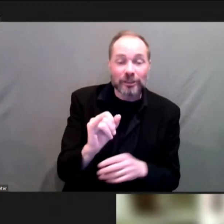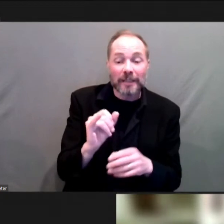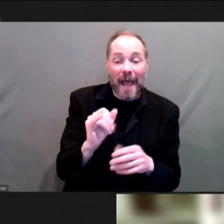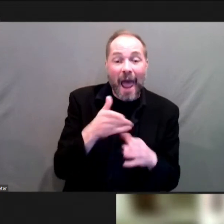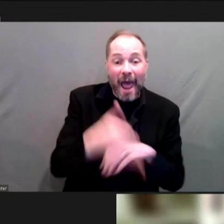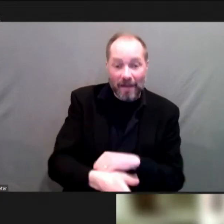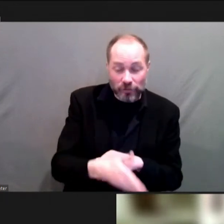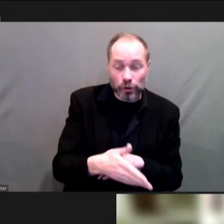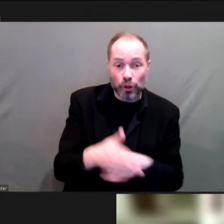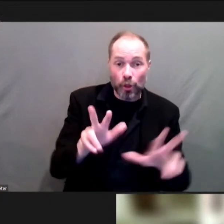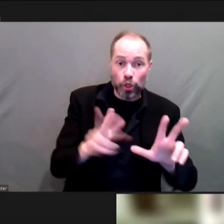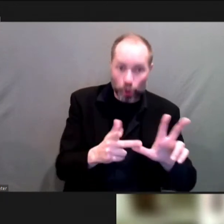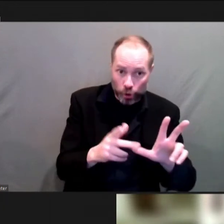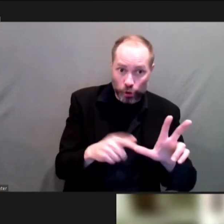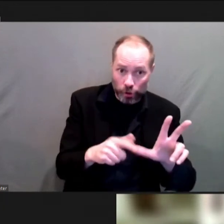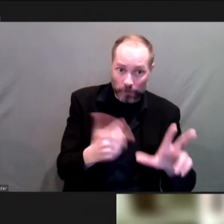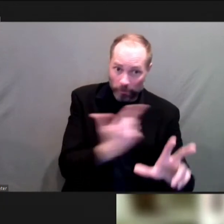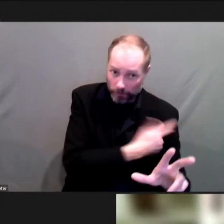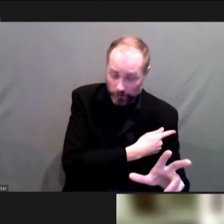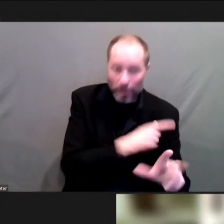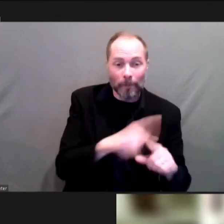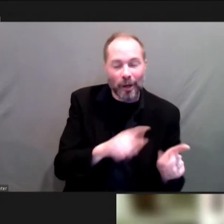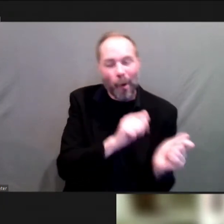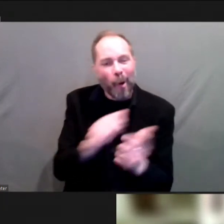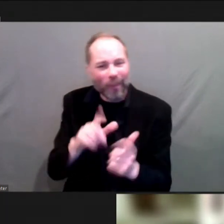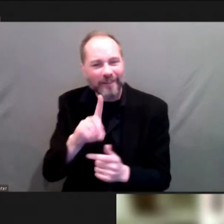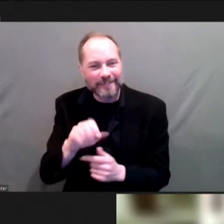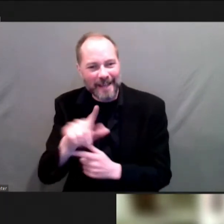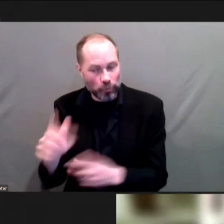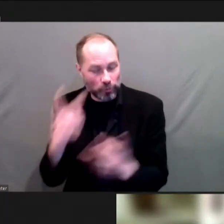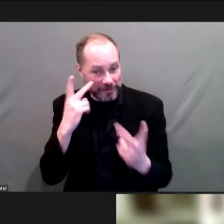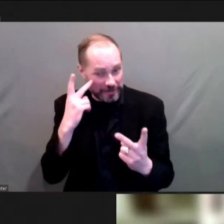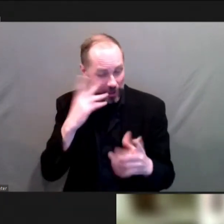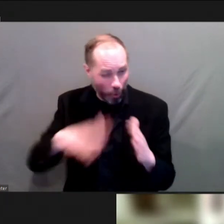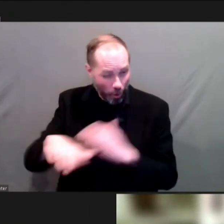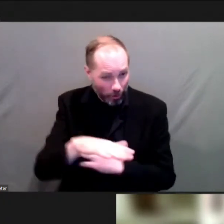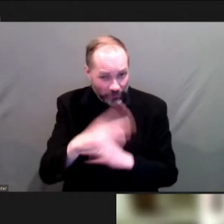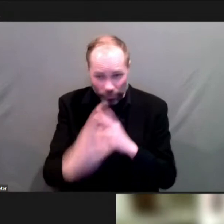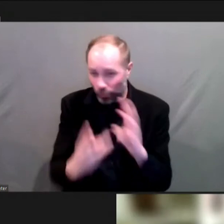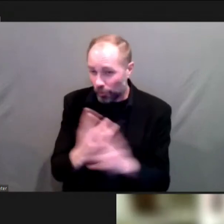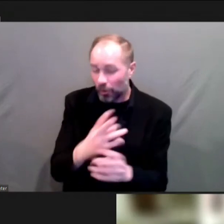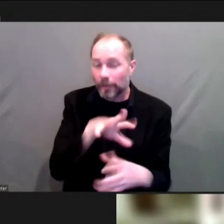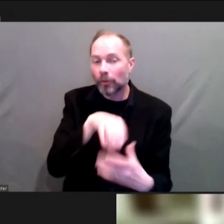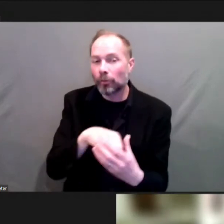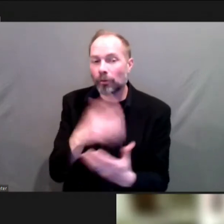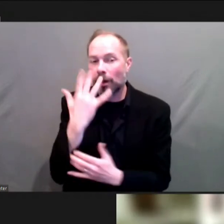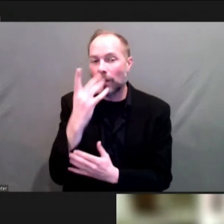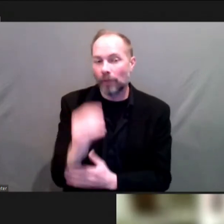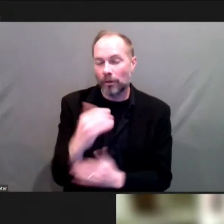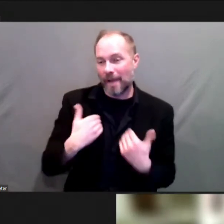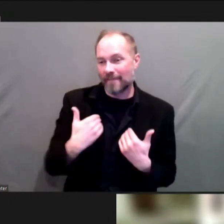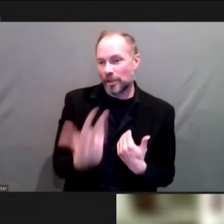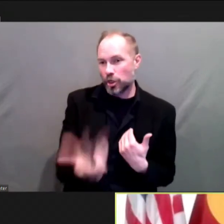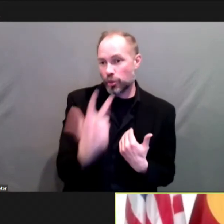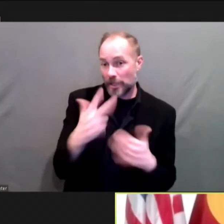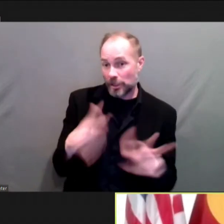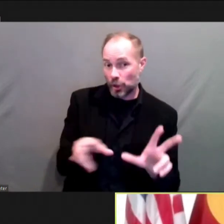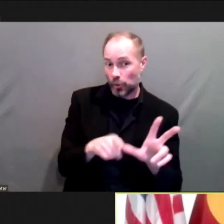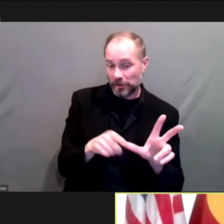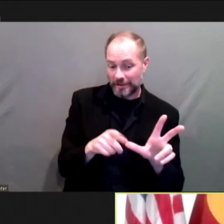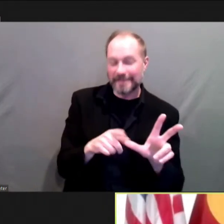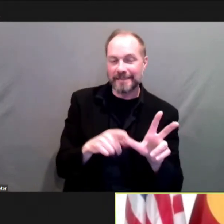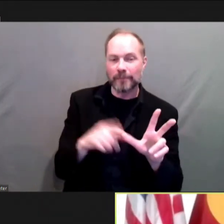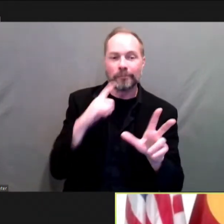transparency around that very shortly. But all the data that we're seeing globally, including in Colorado, is that having 3 doses gives you a much higher level